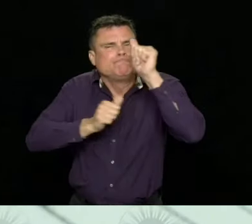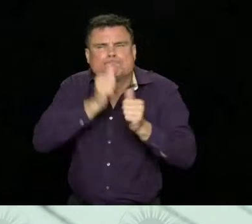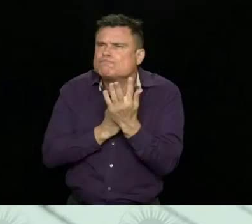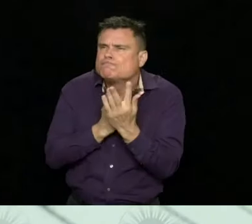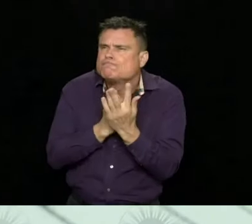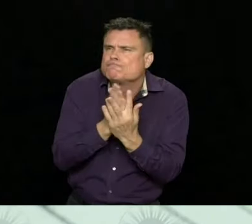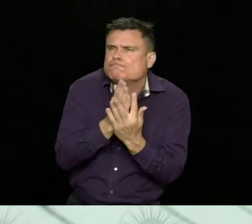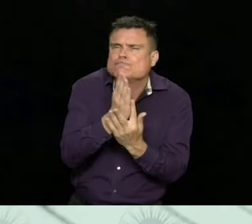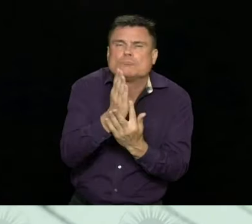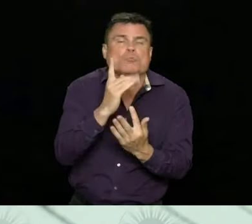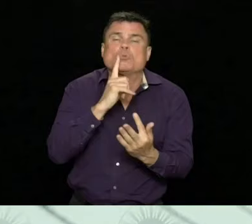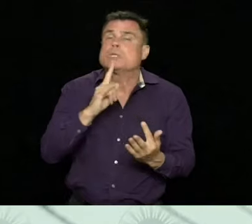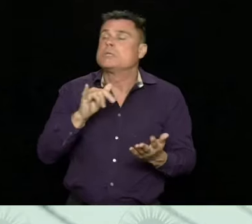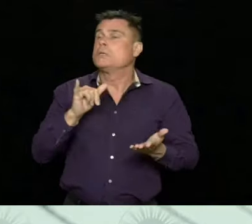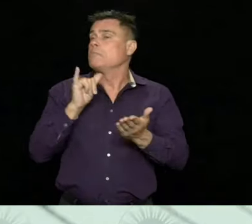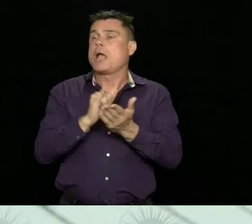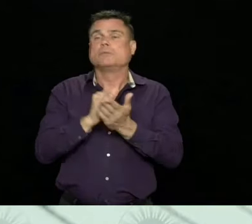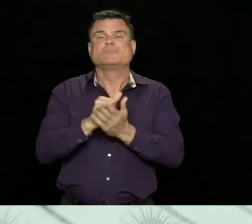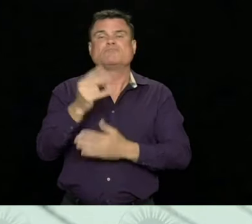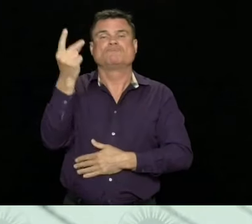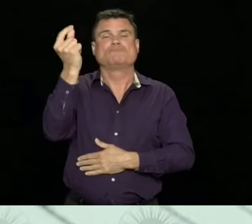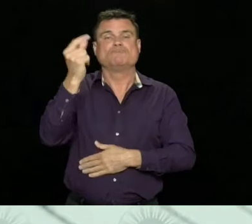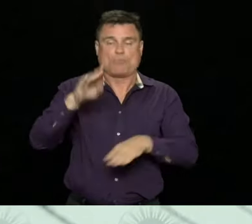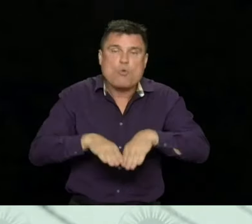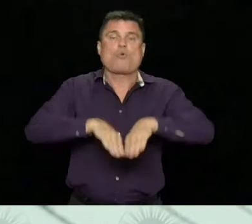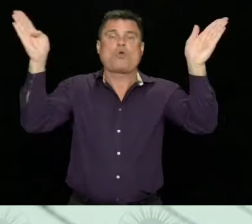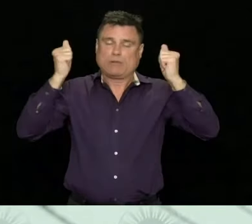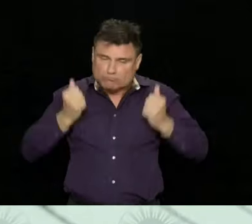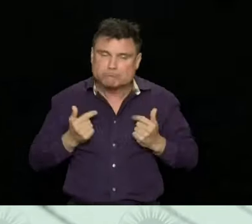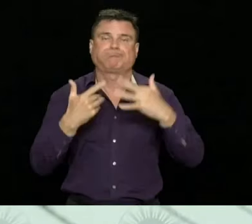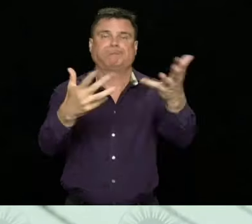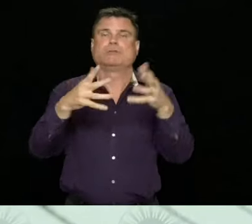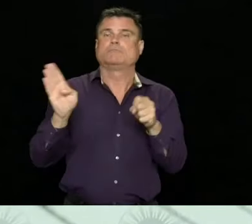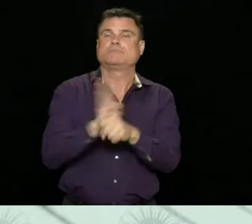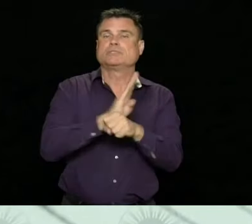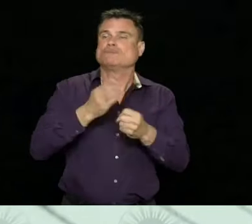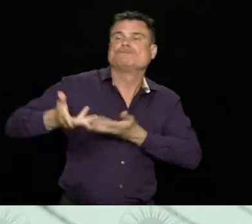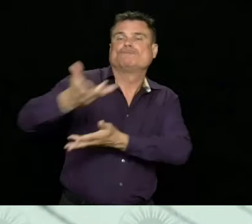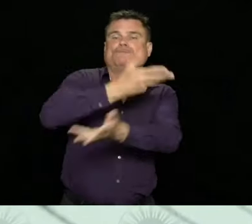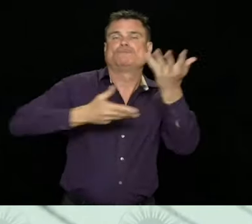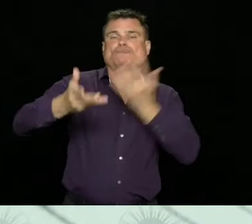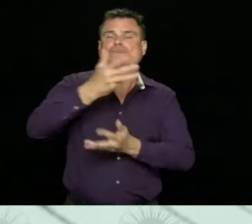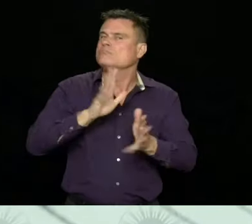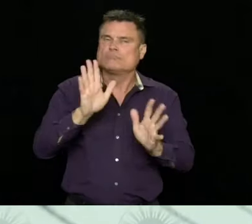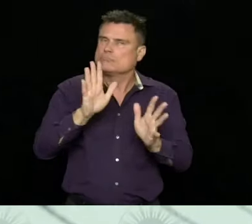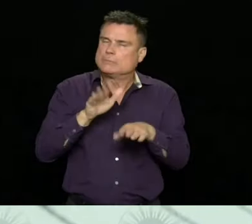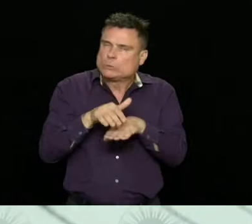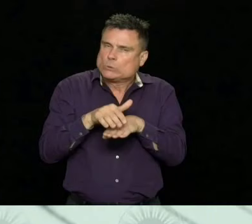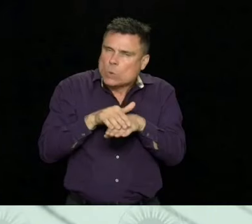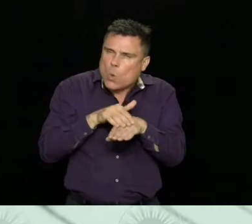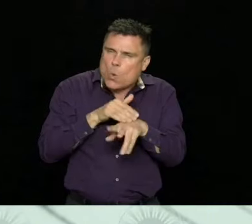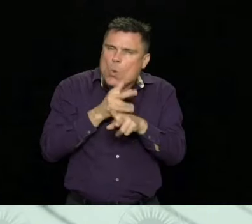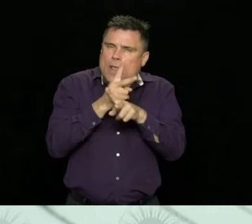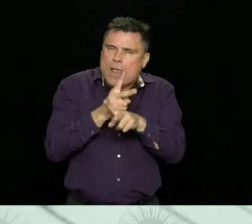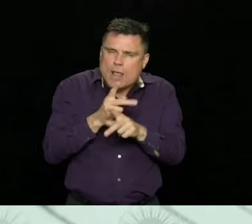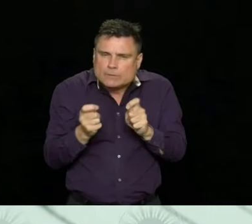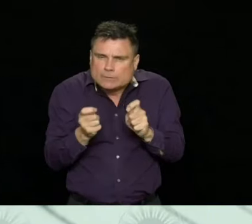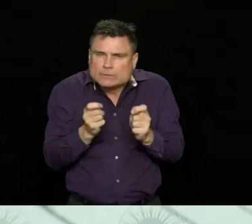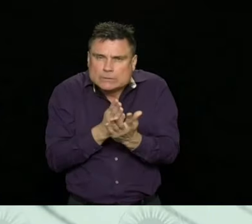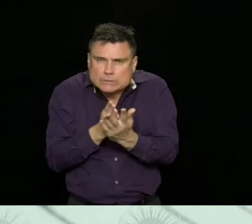to normal, but it is a hopeful, careful, thoughtful step forward, finding our new